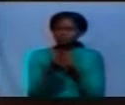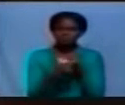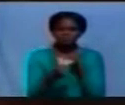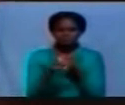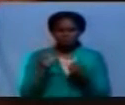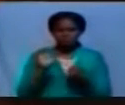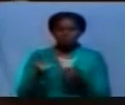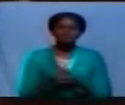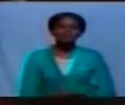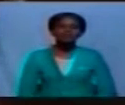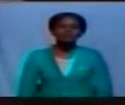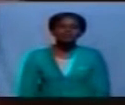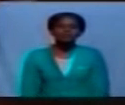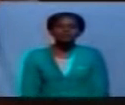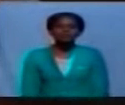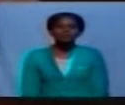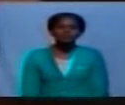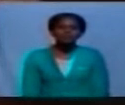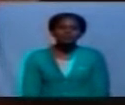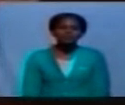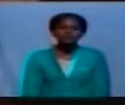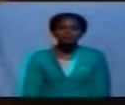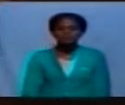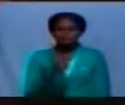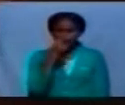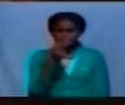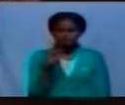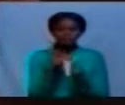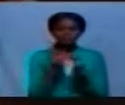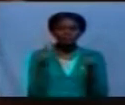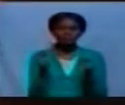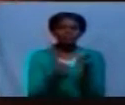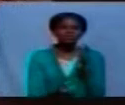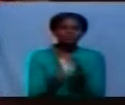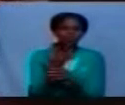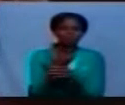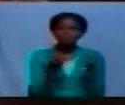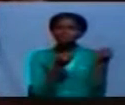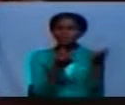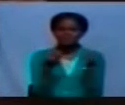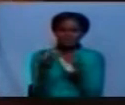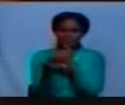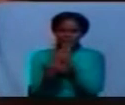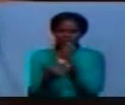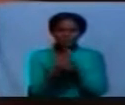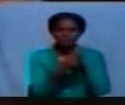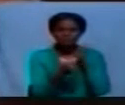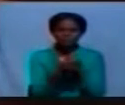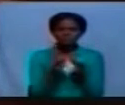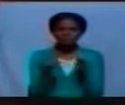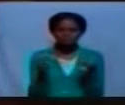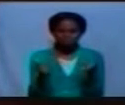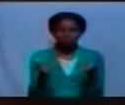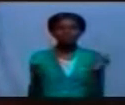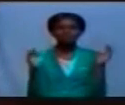sector generally. We saw a very huge growth at some point, so many banks coming onto the market. But